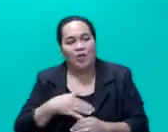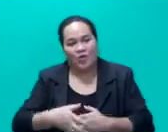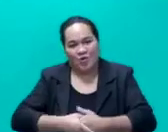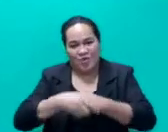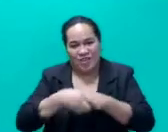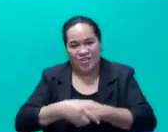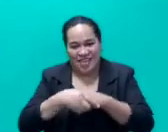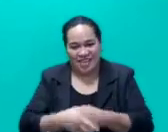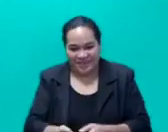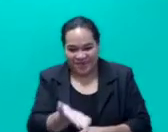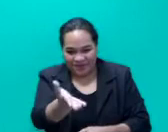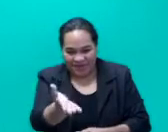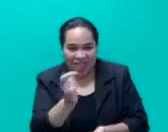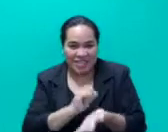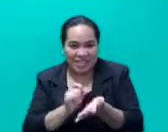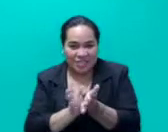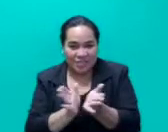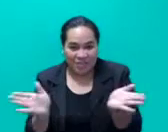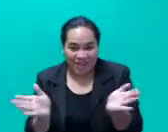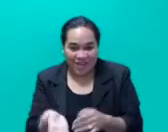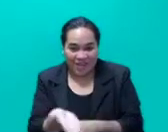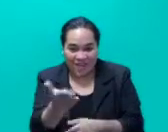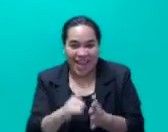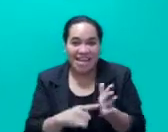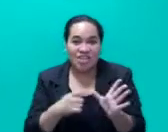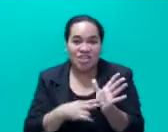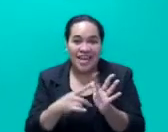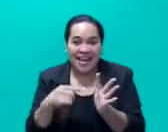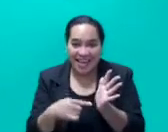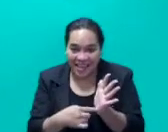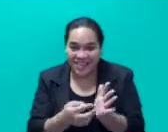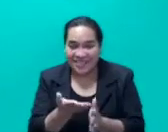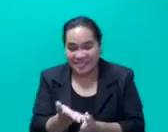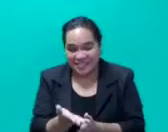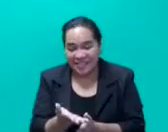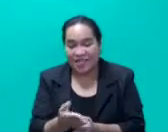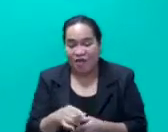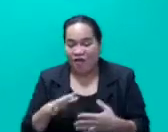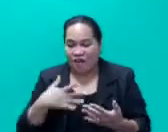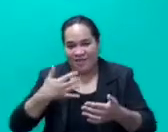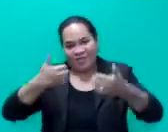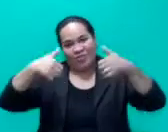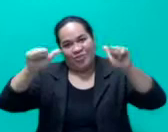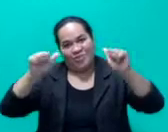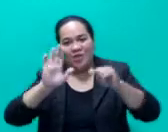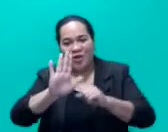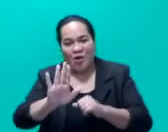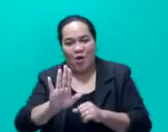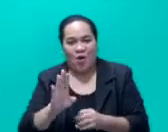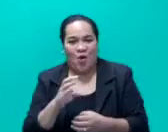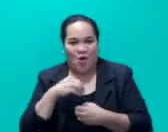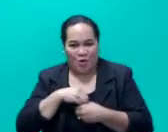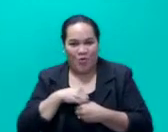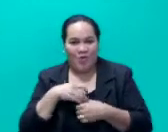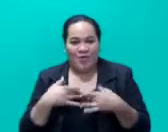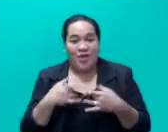congratulate our Secretary General, Jeanette, for this milestone achievement in her career. Jeanette joins